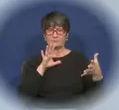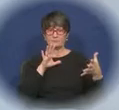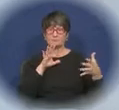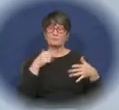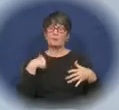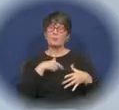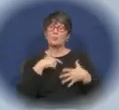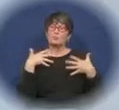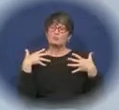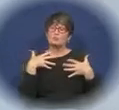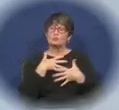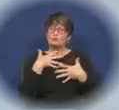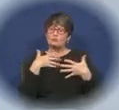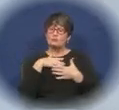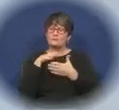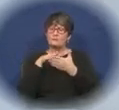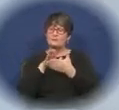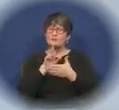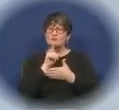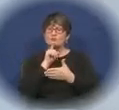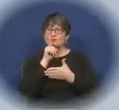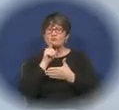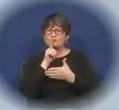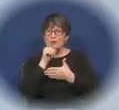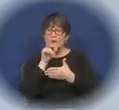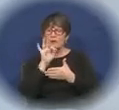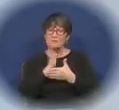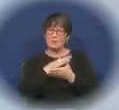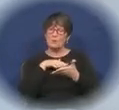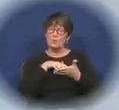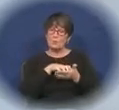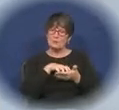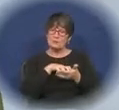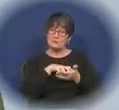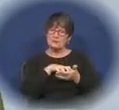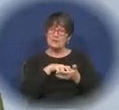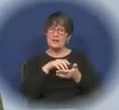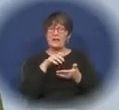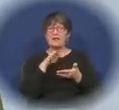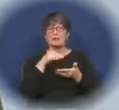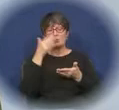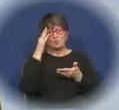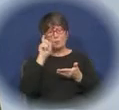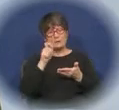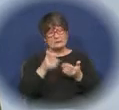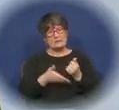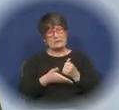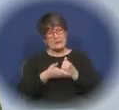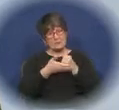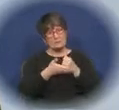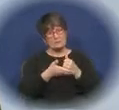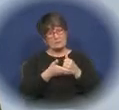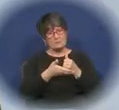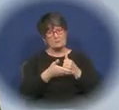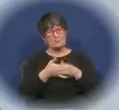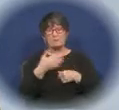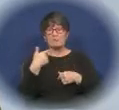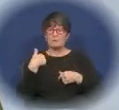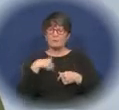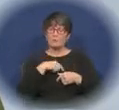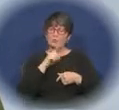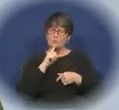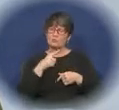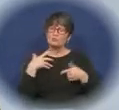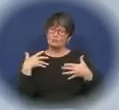are afraid of facing the reality of our weakness and the truth that we need help. Overall, we are